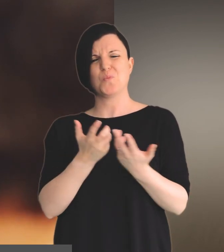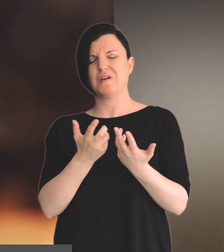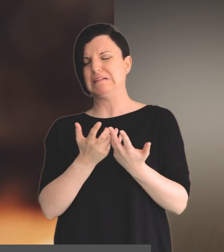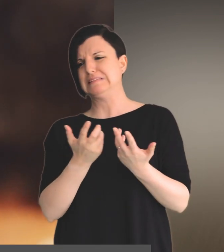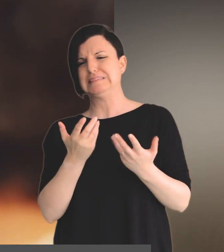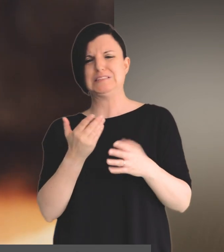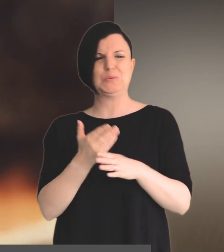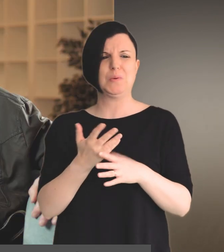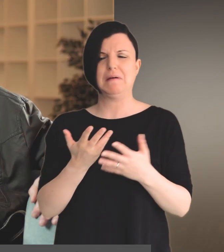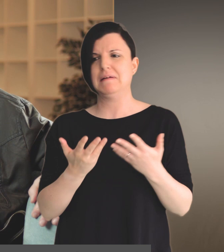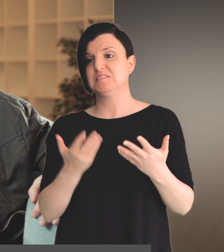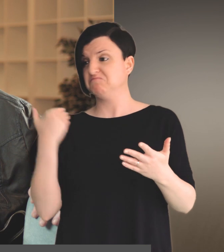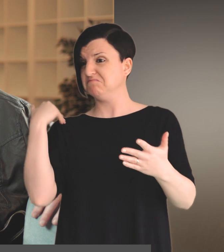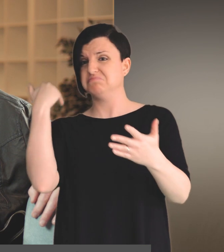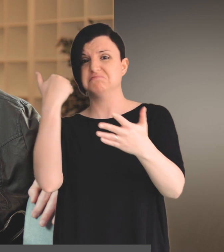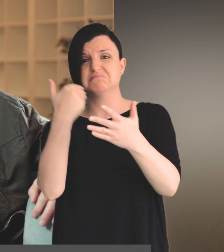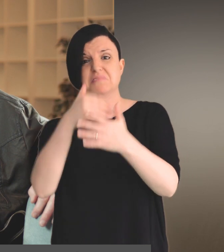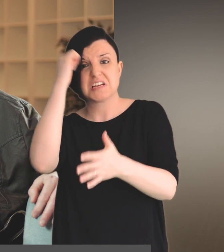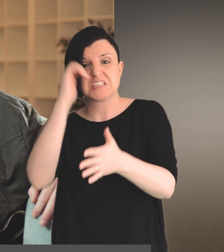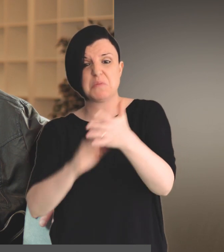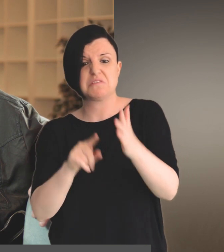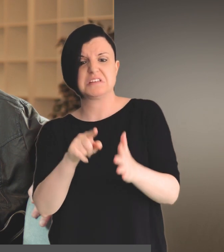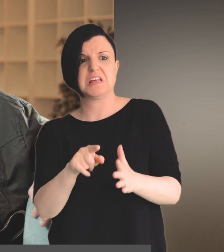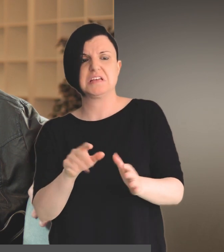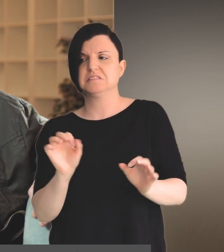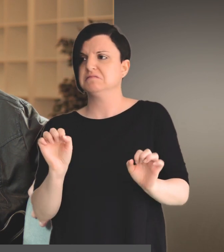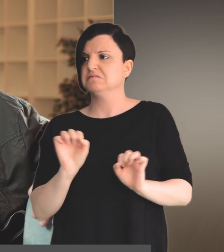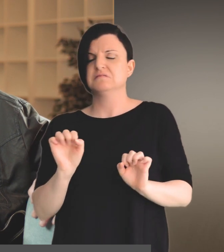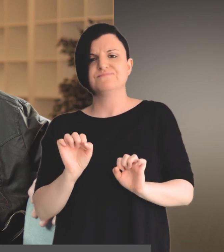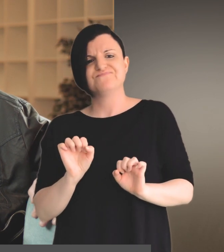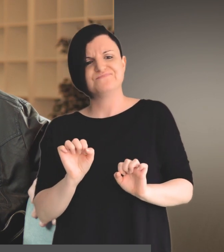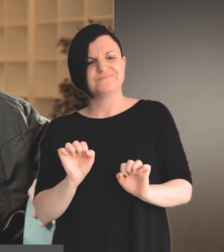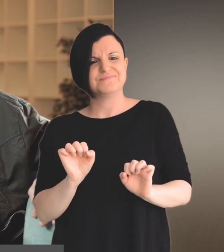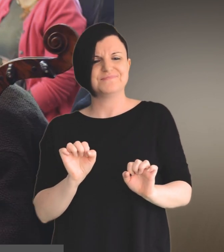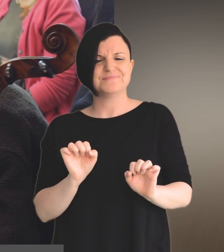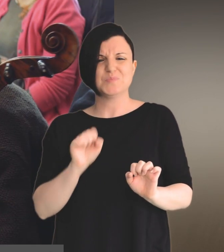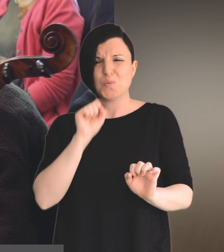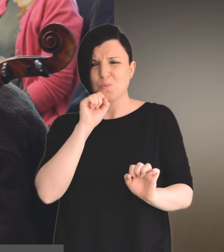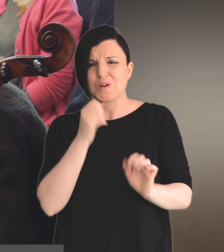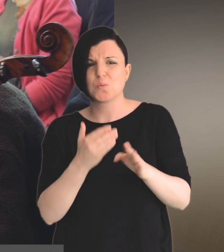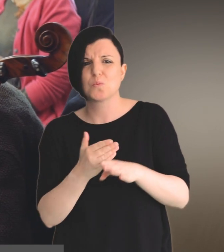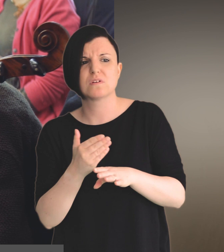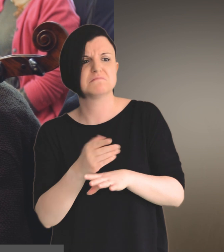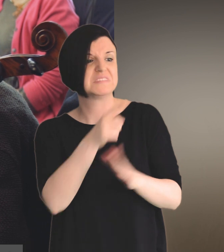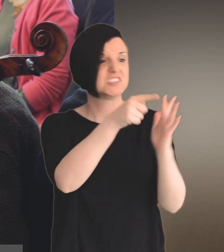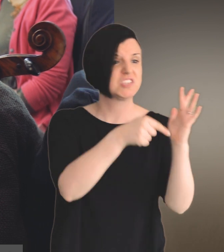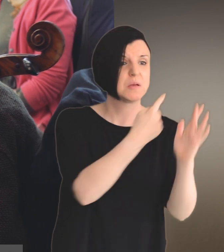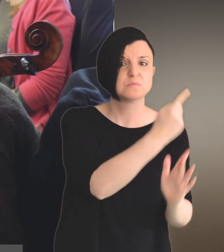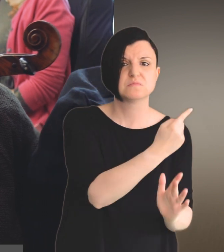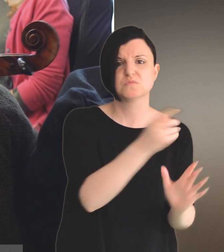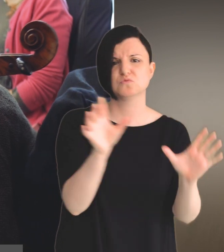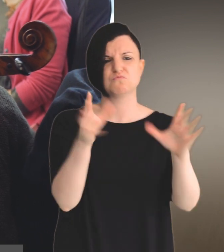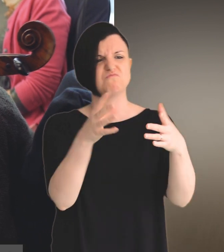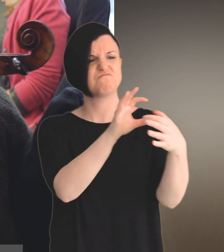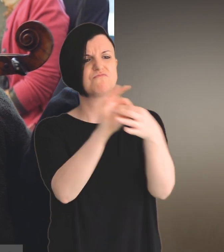work? I never played in anything like it in my life, none of us had. Will it work? How is it going to work? How